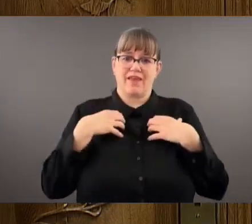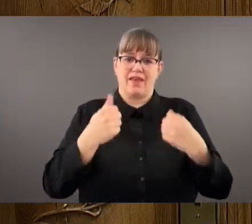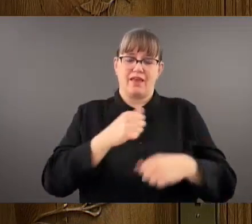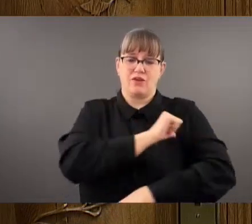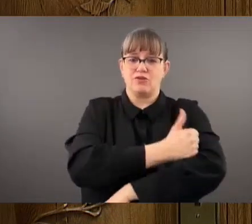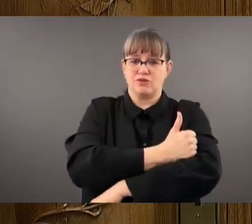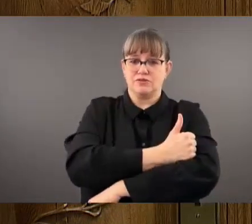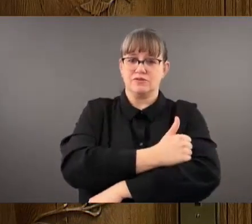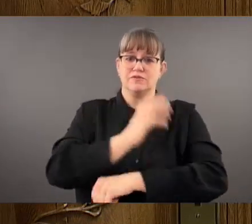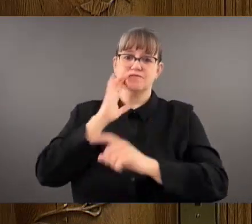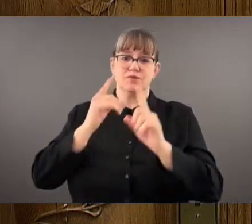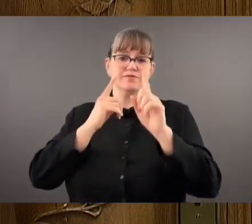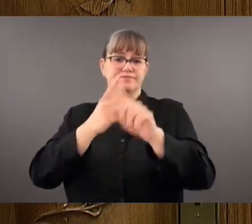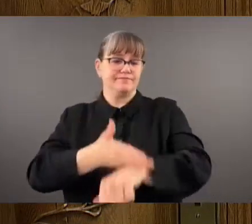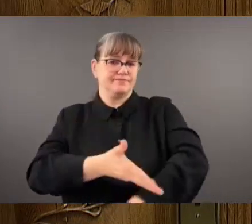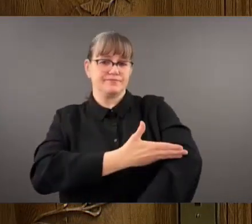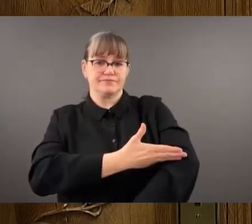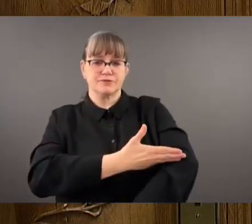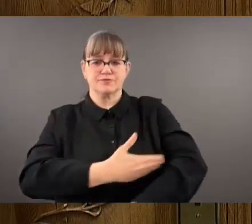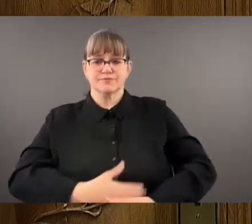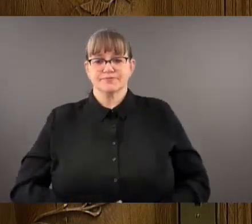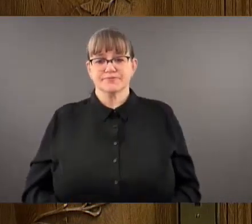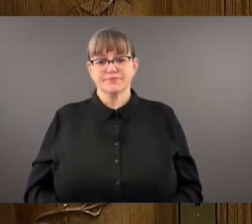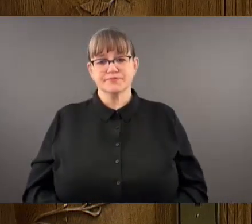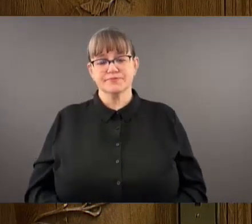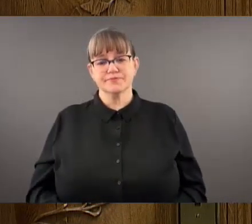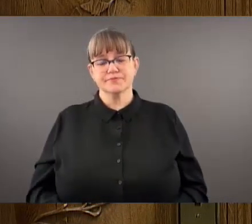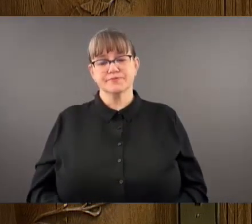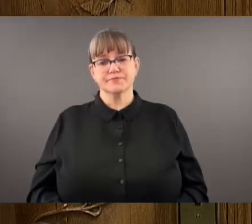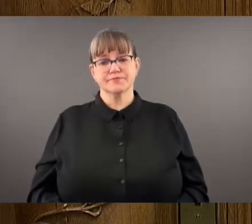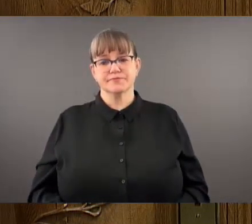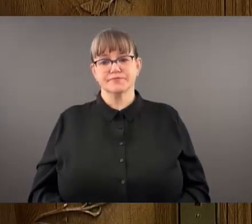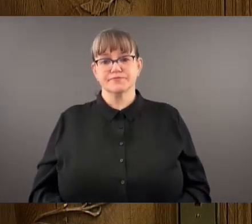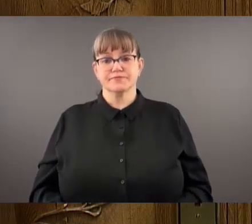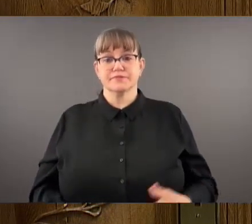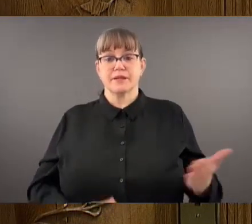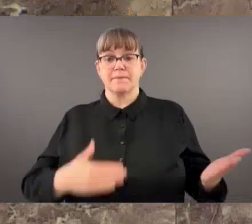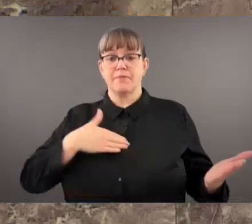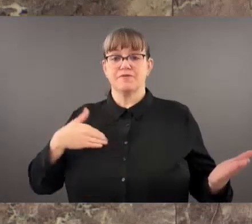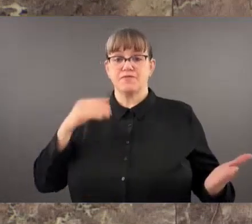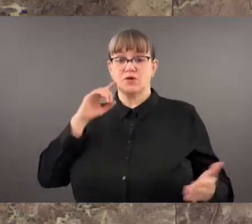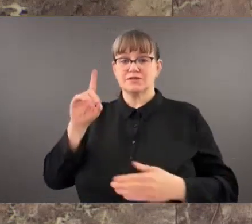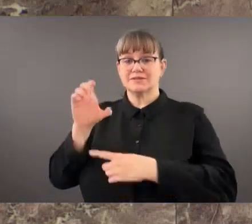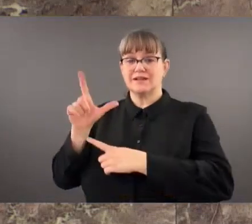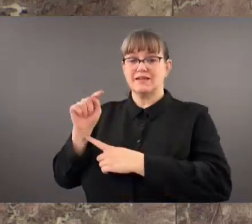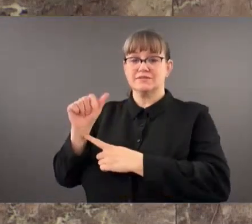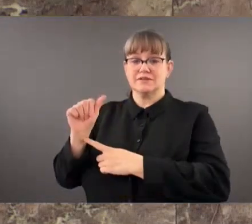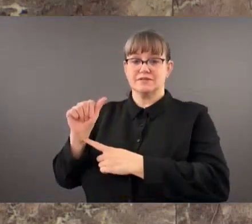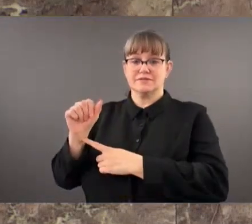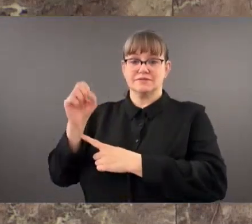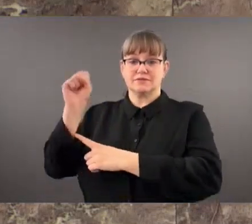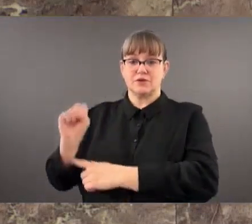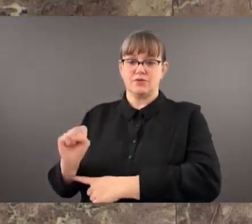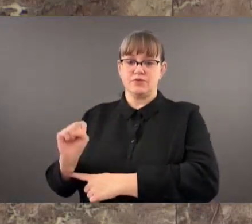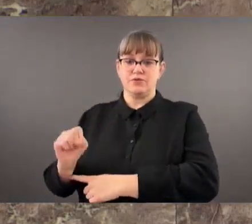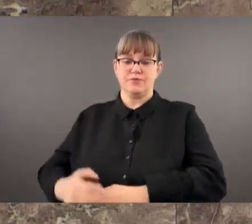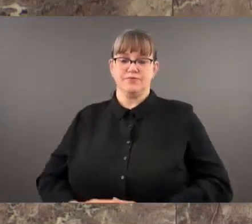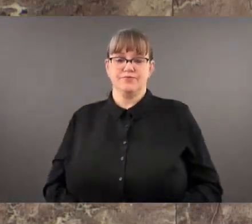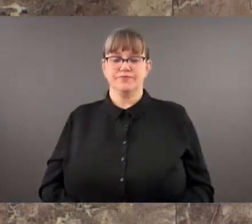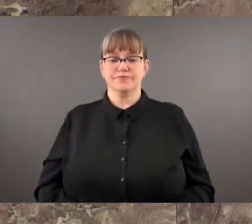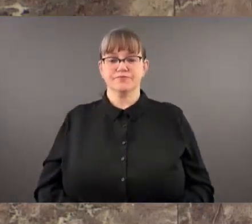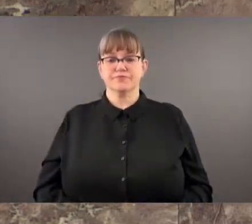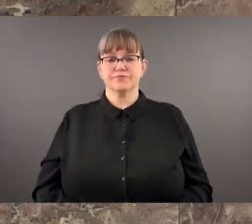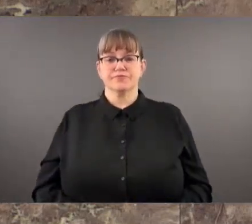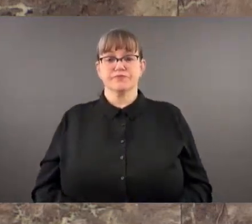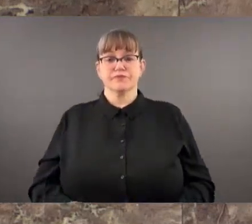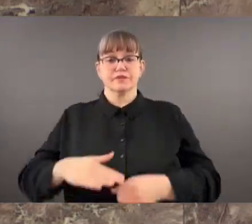Member for Delta South. Thank you, Mr. Speaker. Delta residents had their ER closed for 2 days last weekend